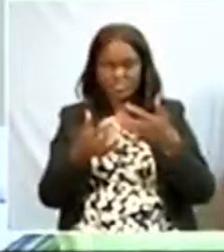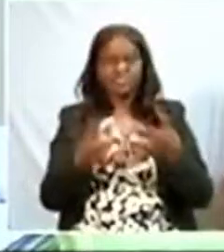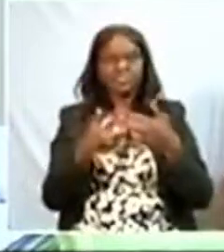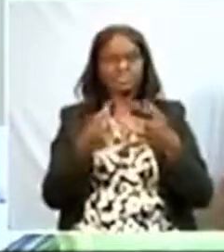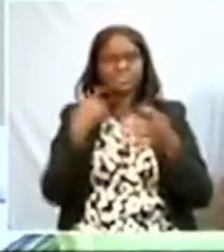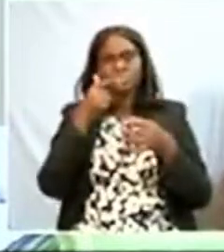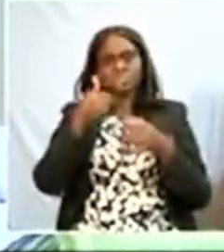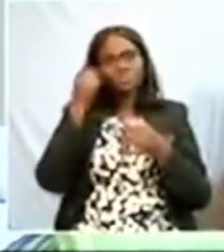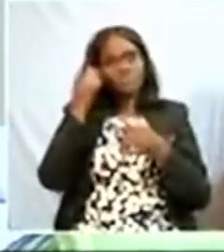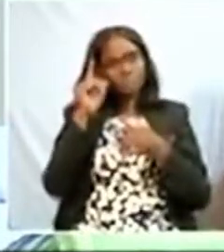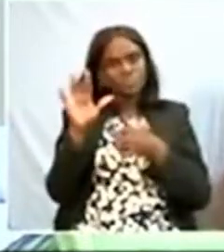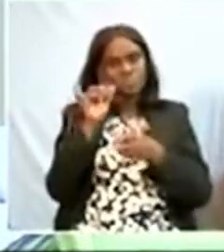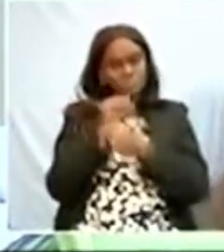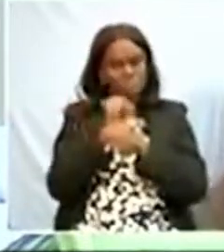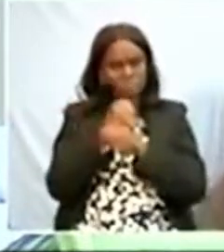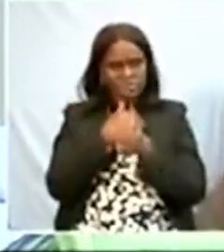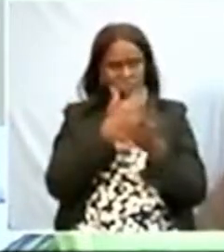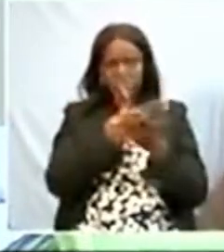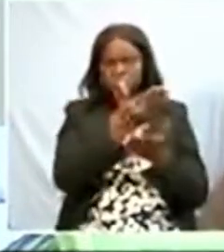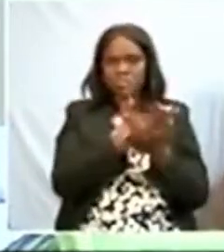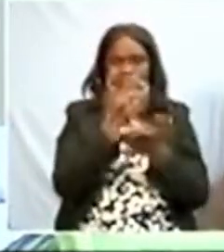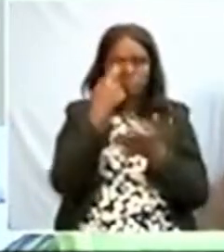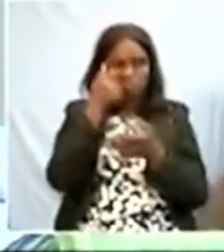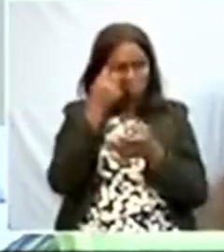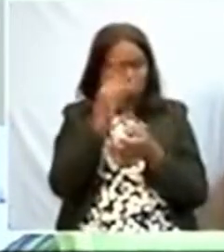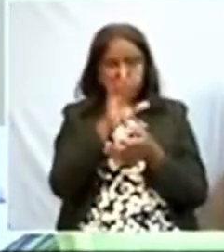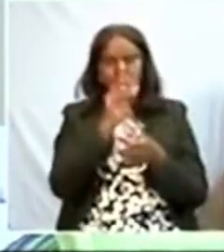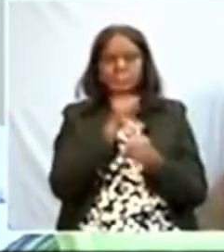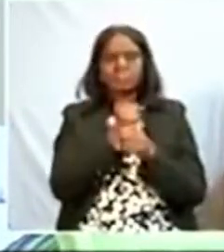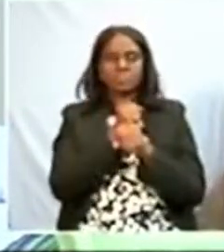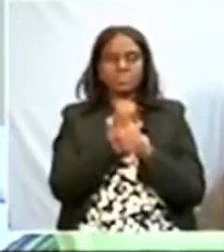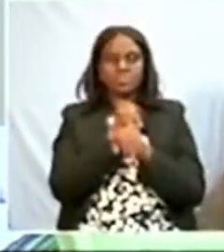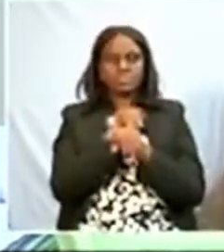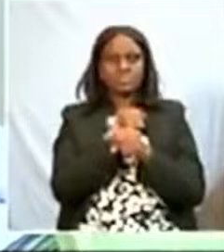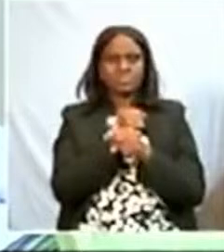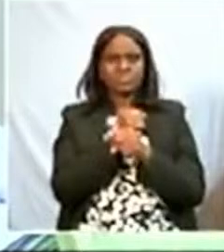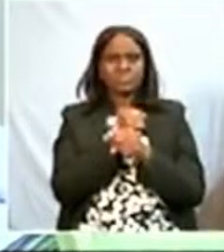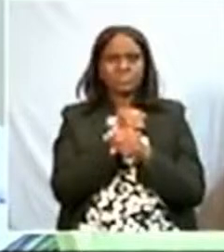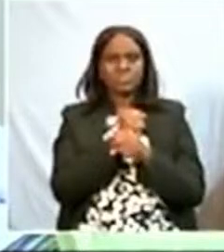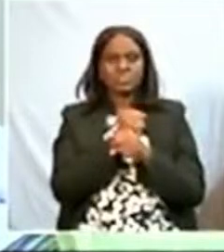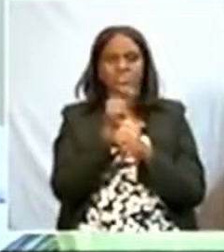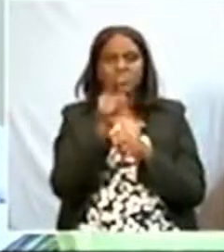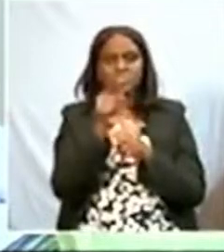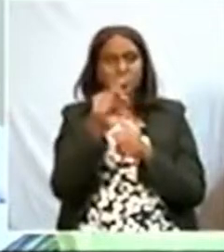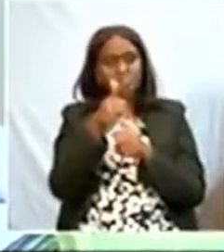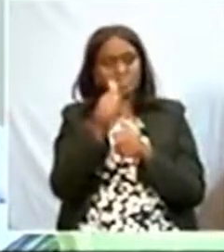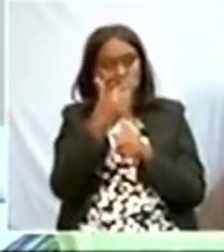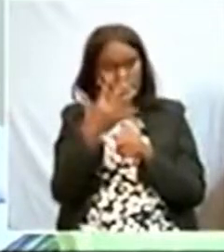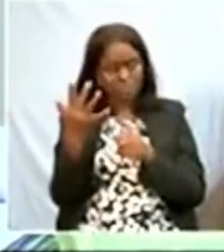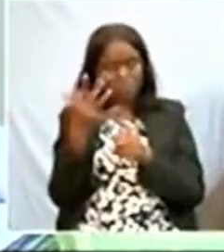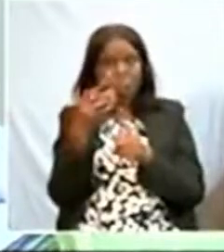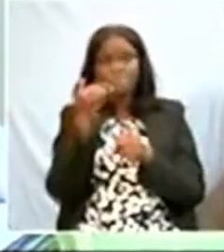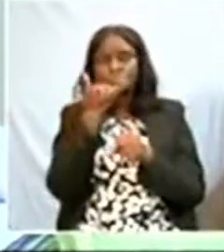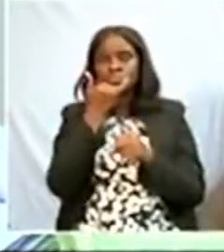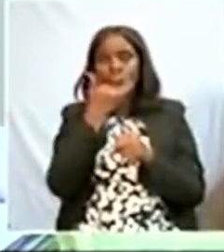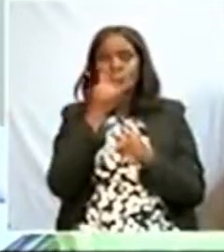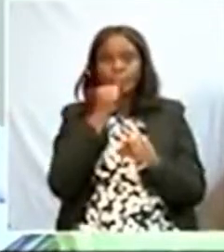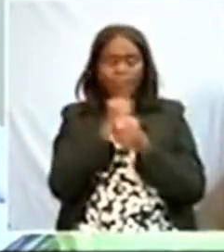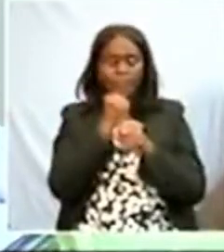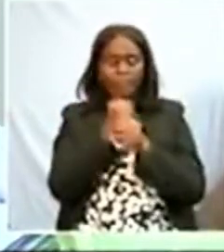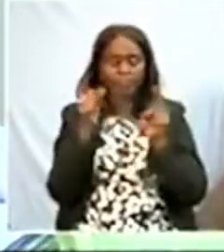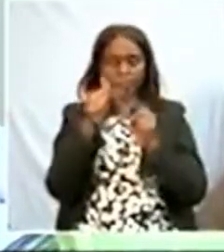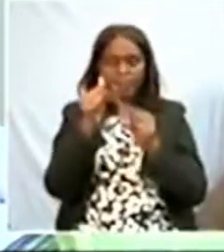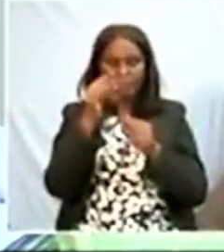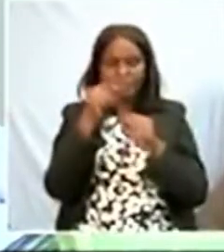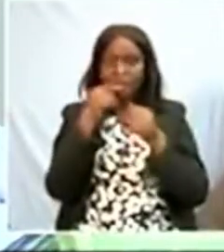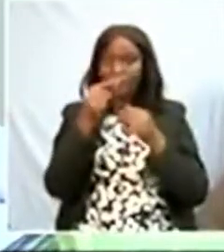who understand their work, you have procurement who understand their work. So things are done wrongly. When are you